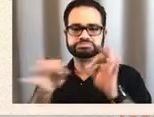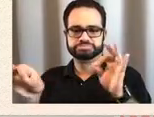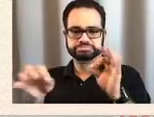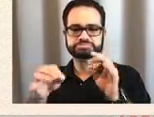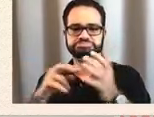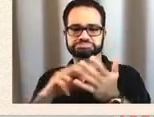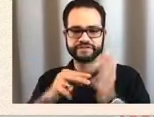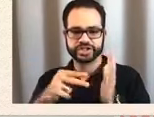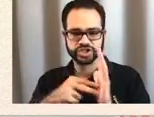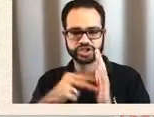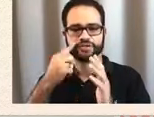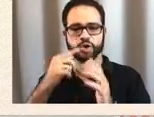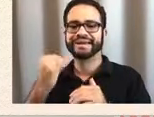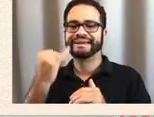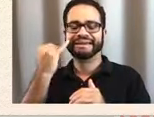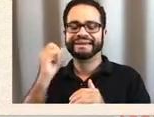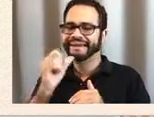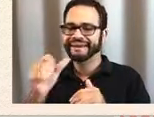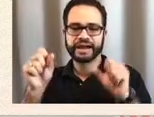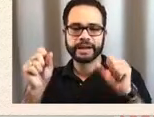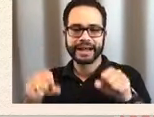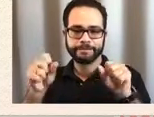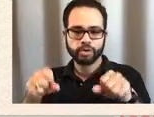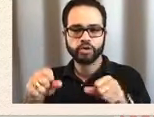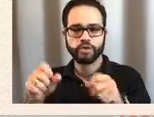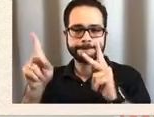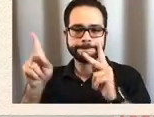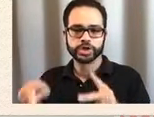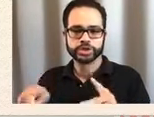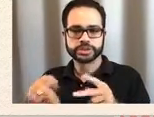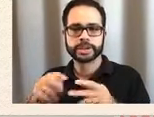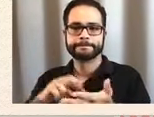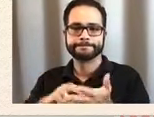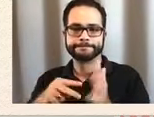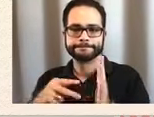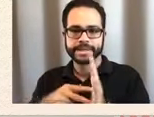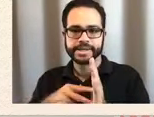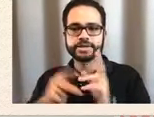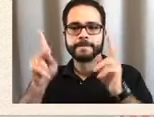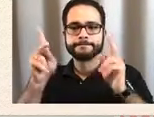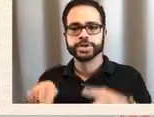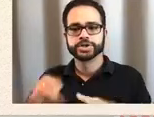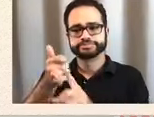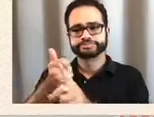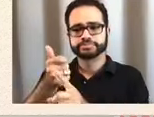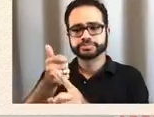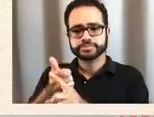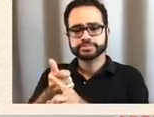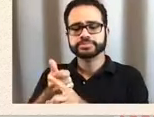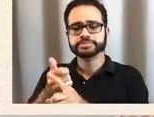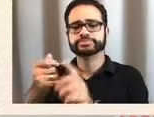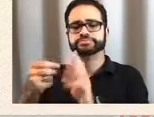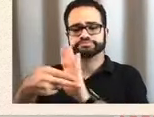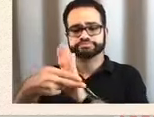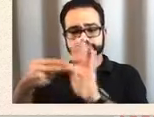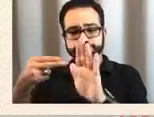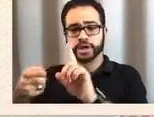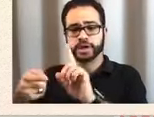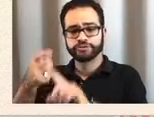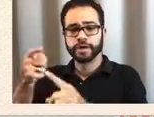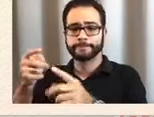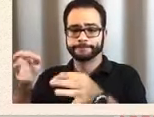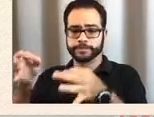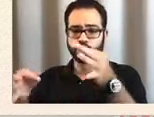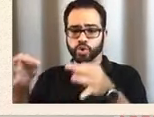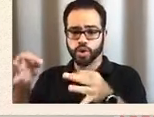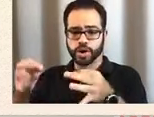person. So an incapacitated person is someone who has been judicially determined, meaning that there is a court process that